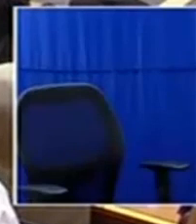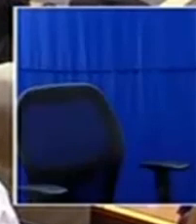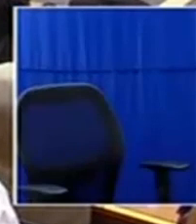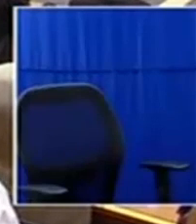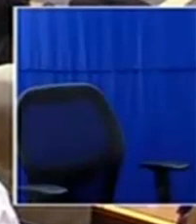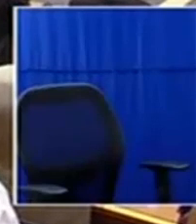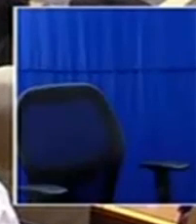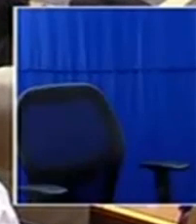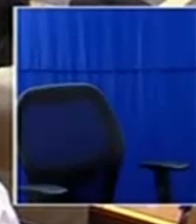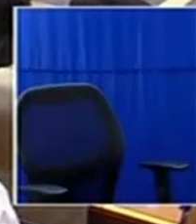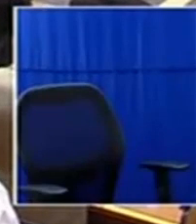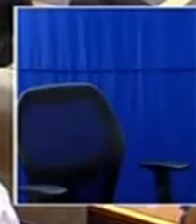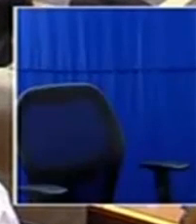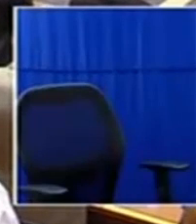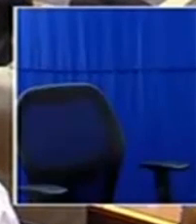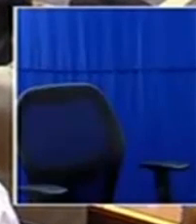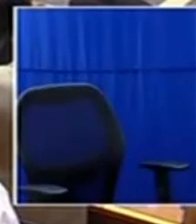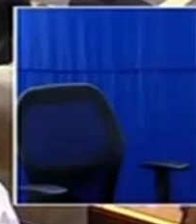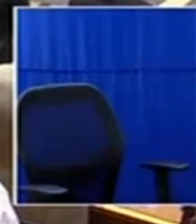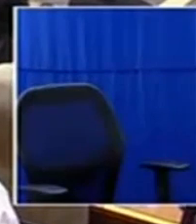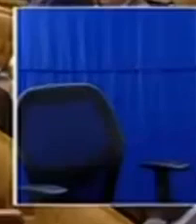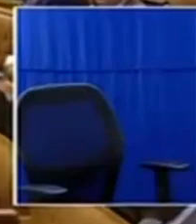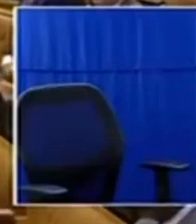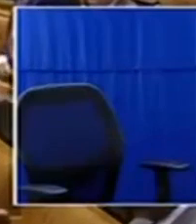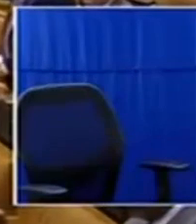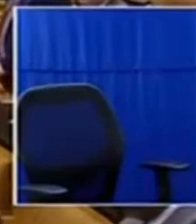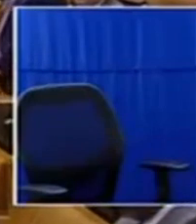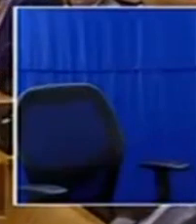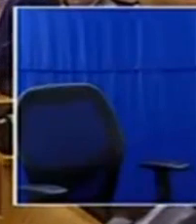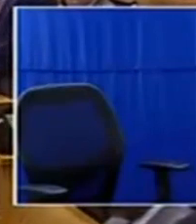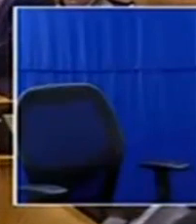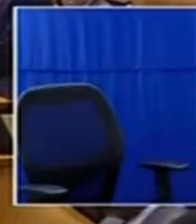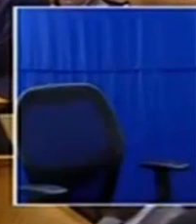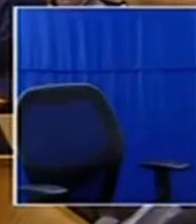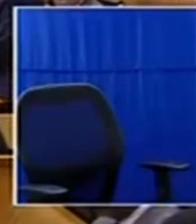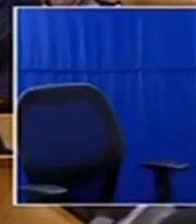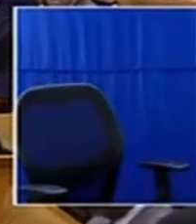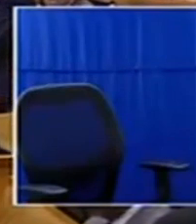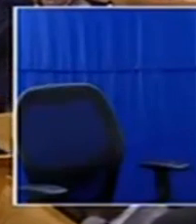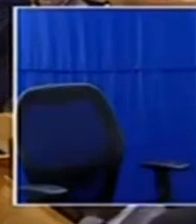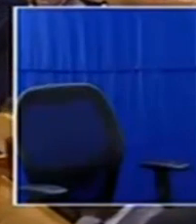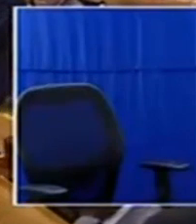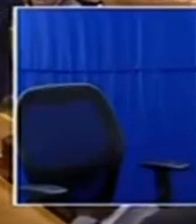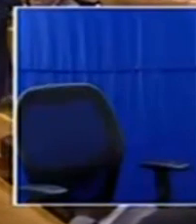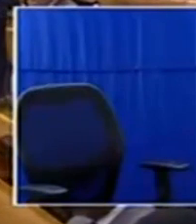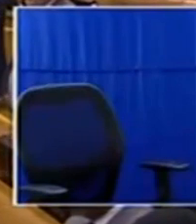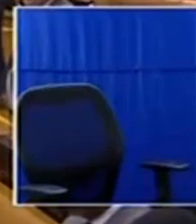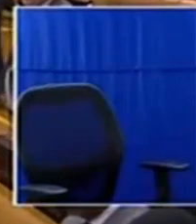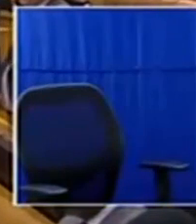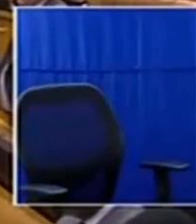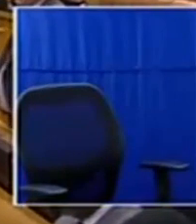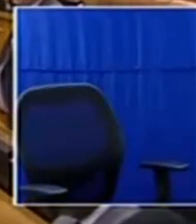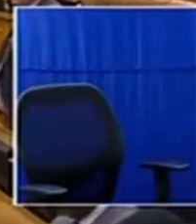DA, Nogukaya Adelaide Mnisi, ANC, and lastly, Minister Edna Mulewa, ANC.